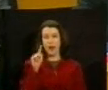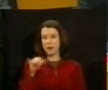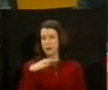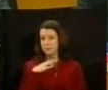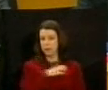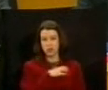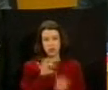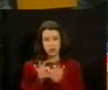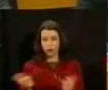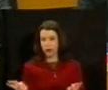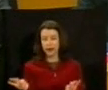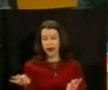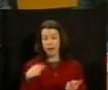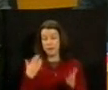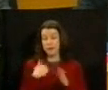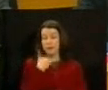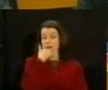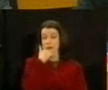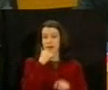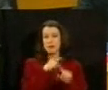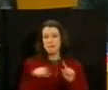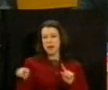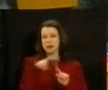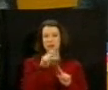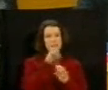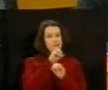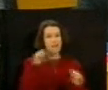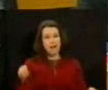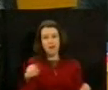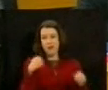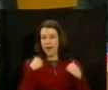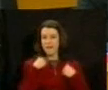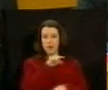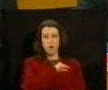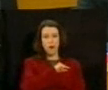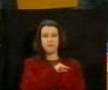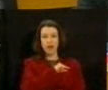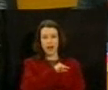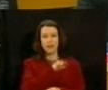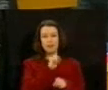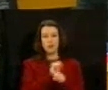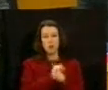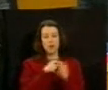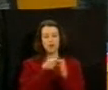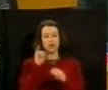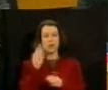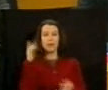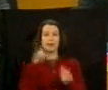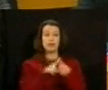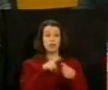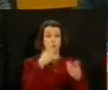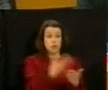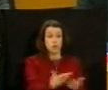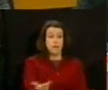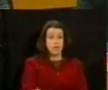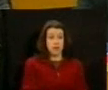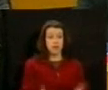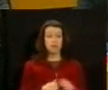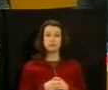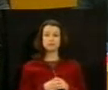I'm wrong, but nobody is qualified for this job until they get here. There's nobody here was qualified when they were elected.